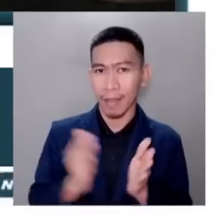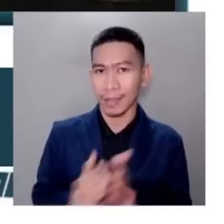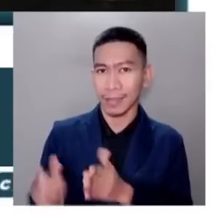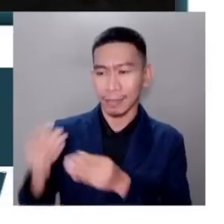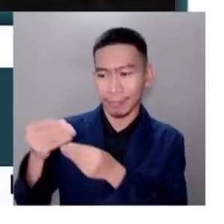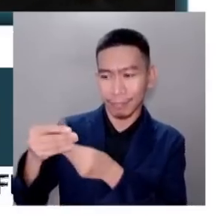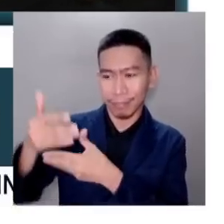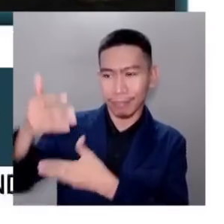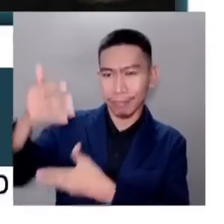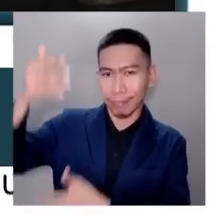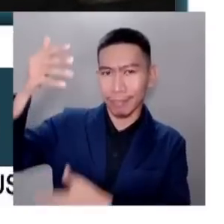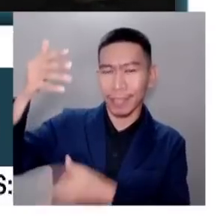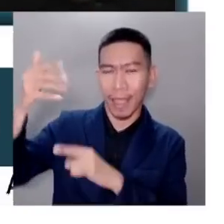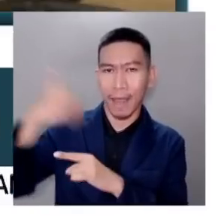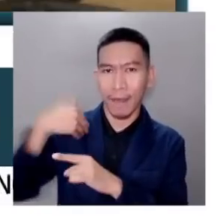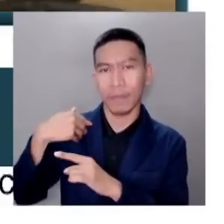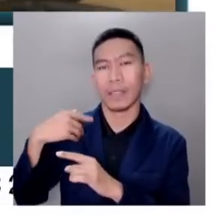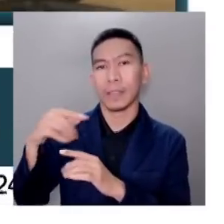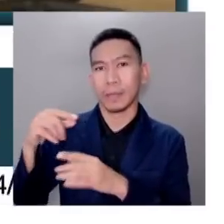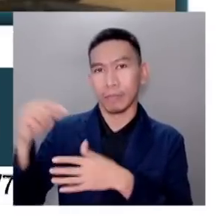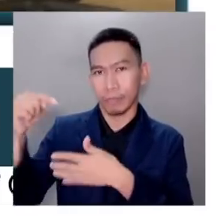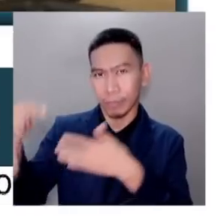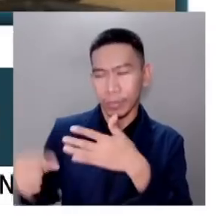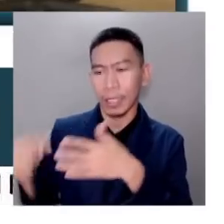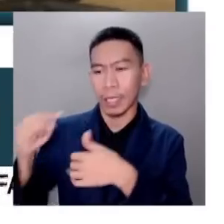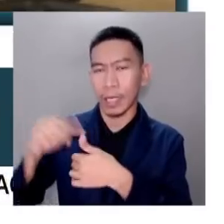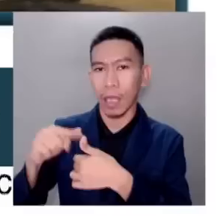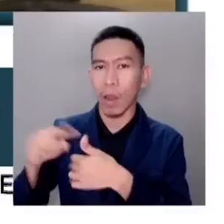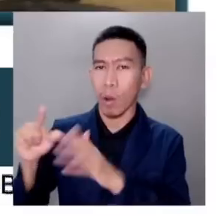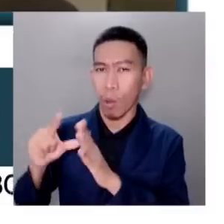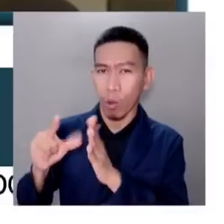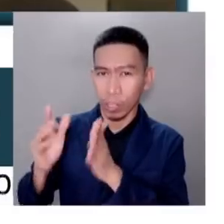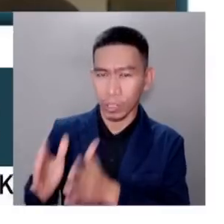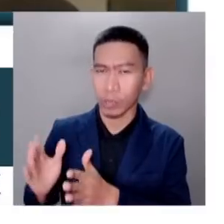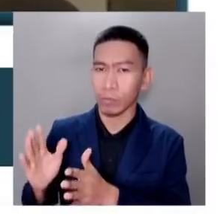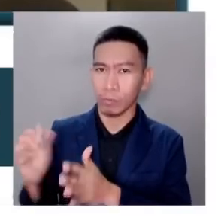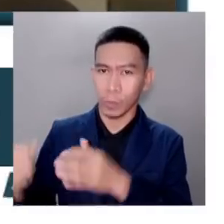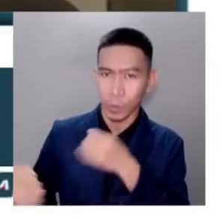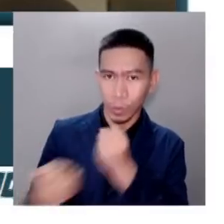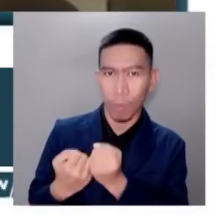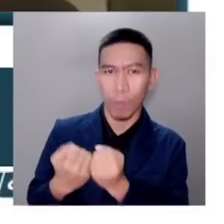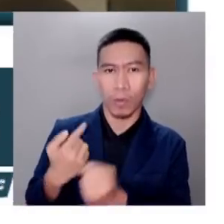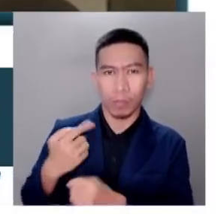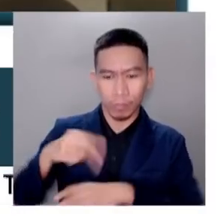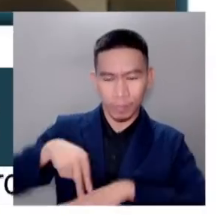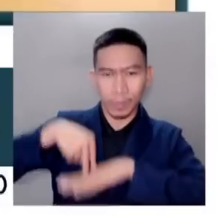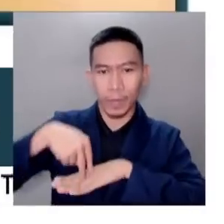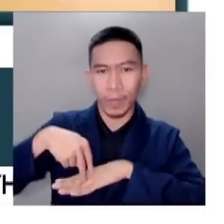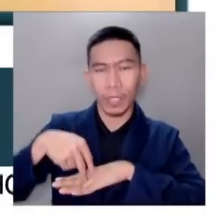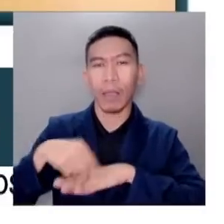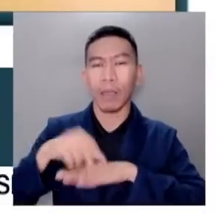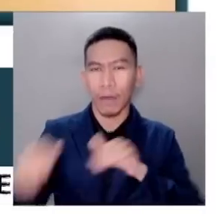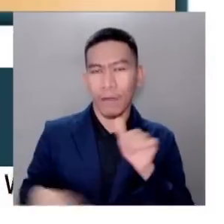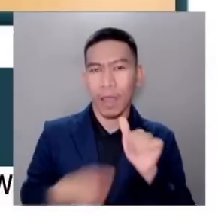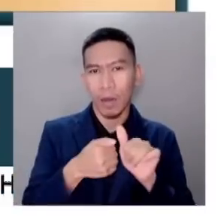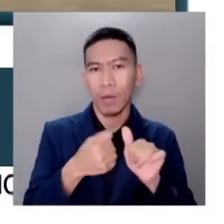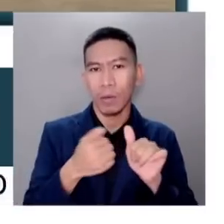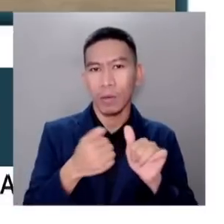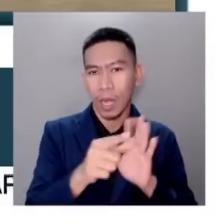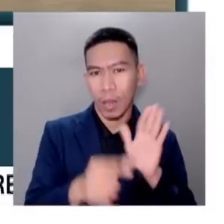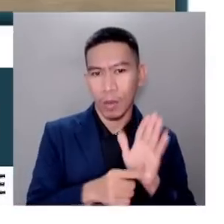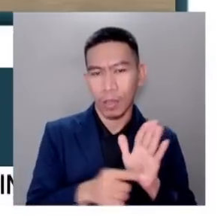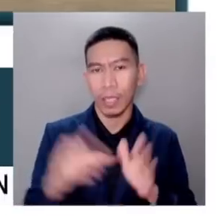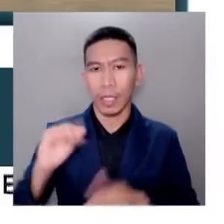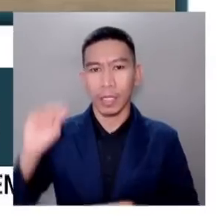We have lawyers who will hold the line with us, who will make sure that we follow rule of law and that the